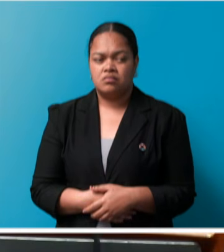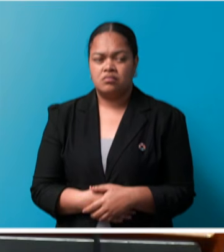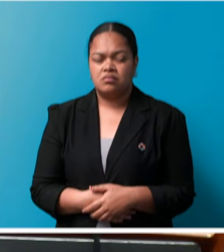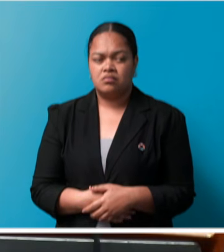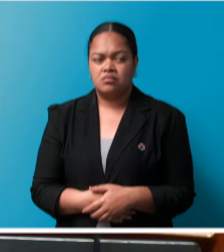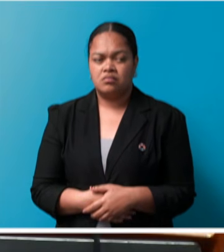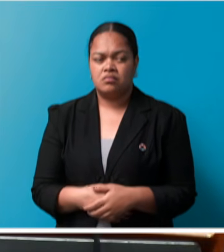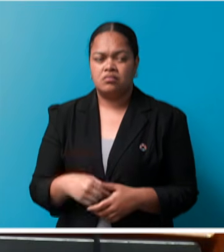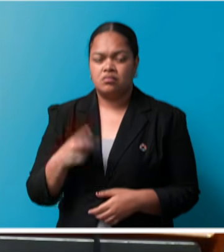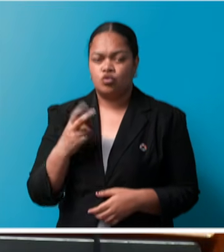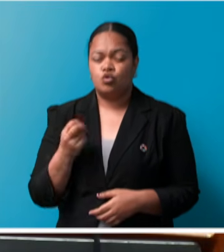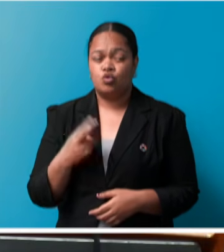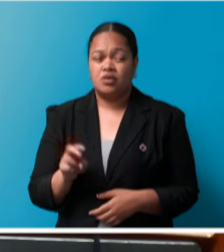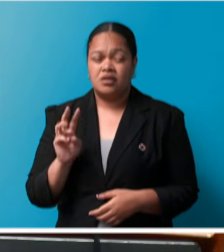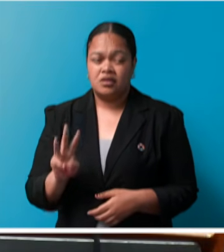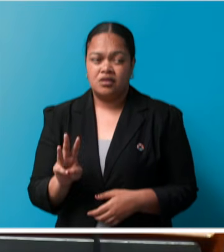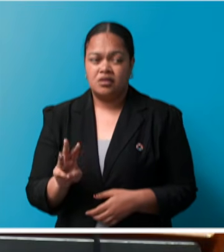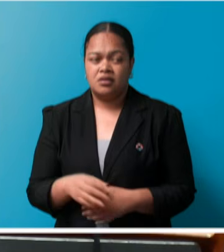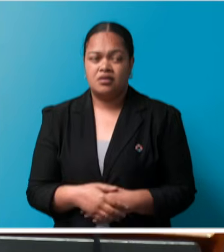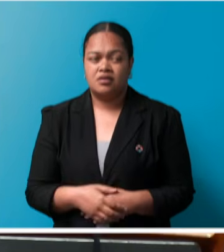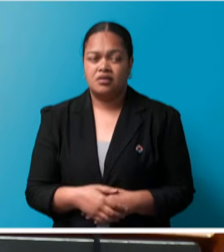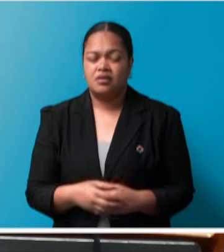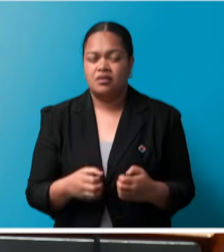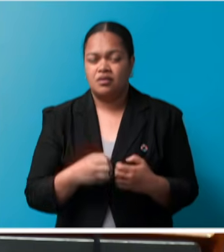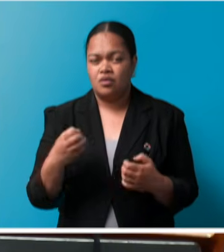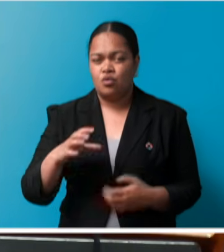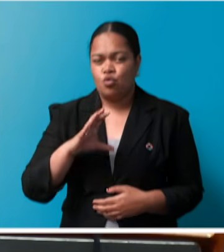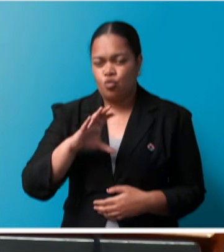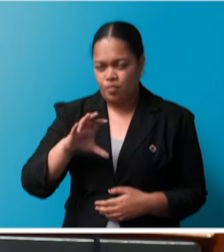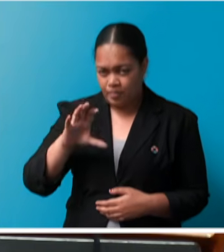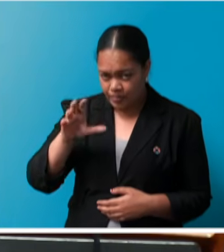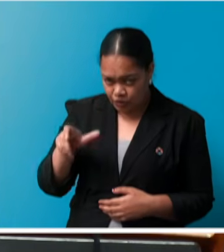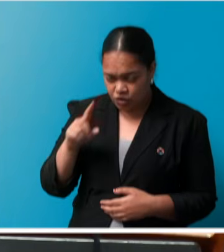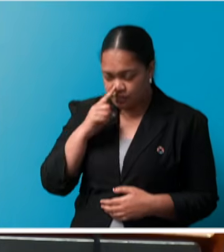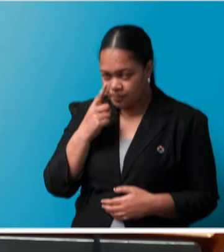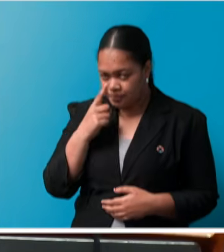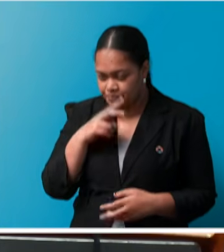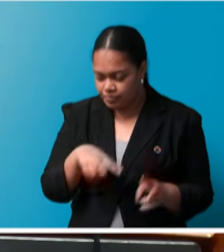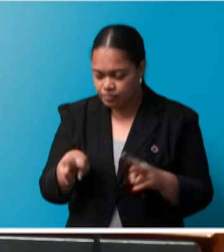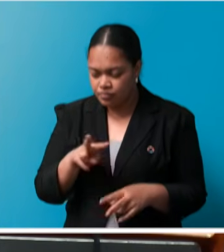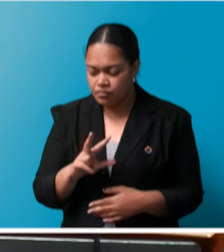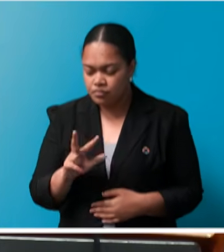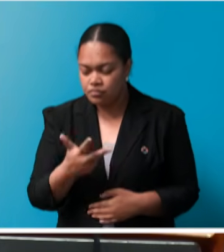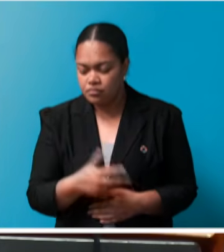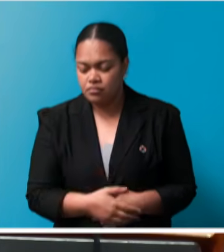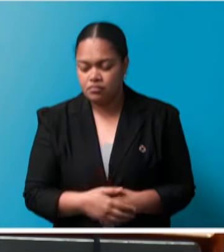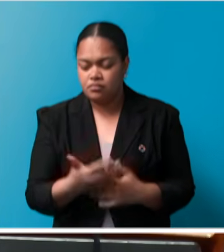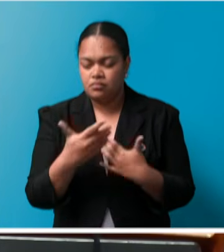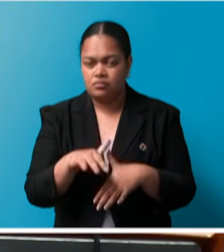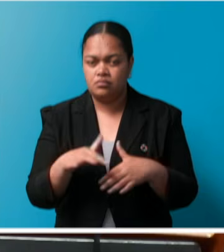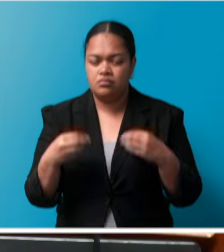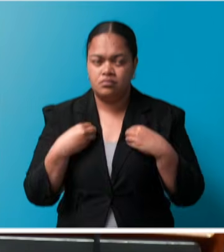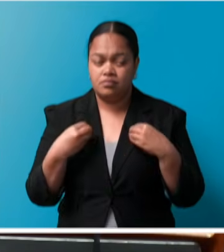Act 2023, extending the Commission's oversight to 8 additional public entities.